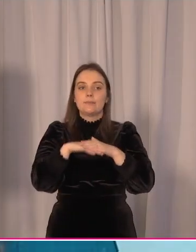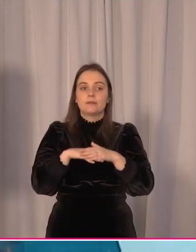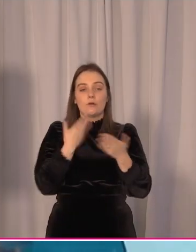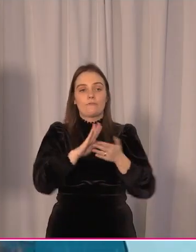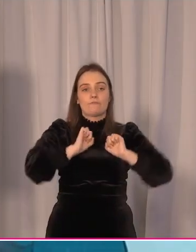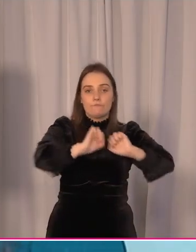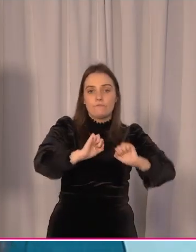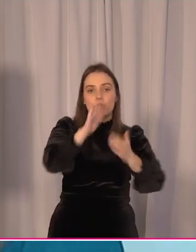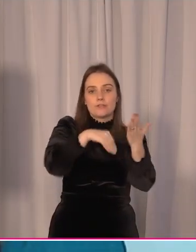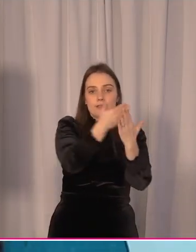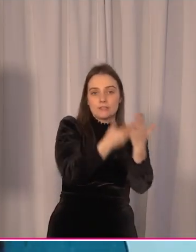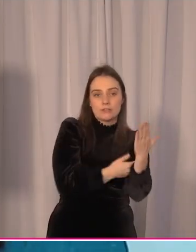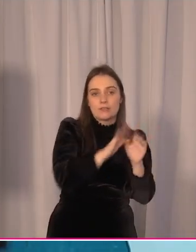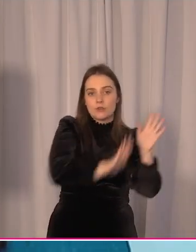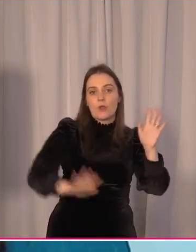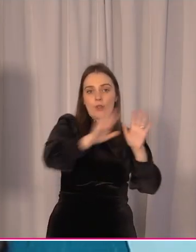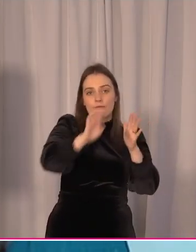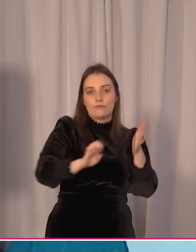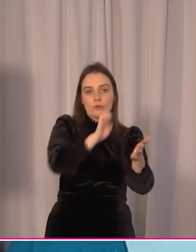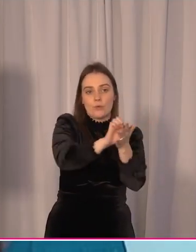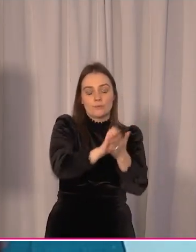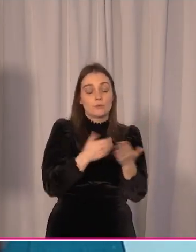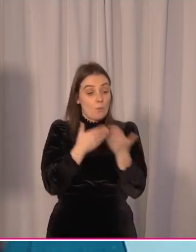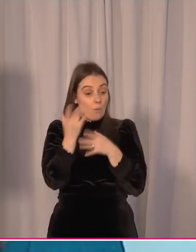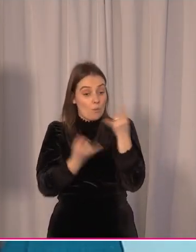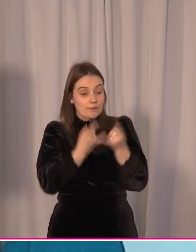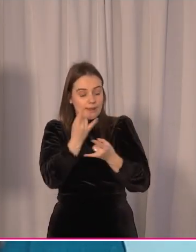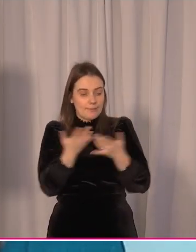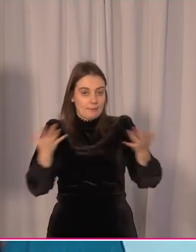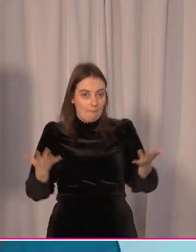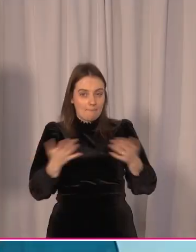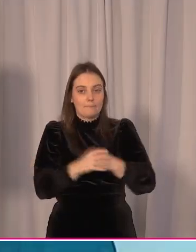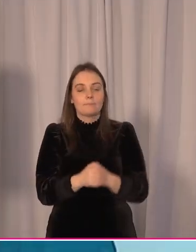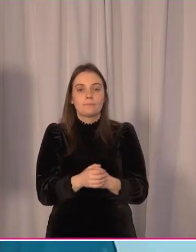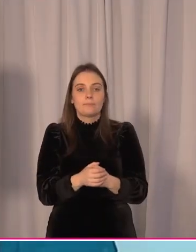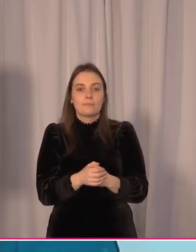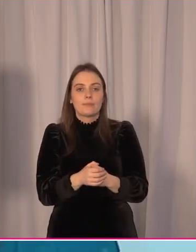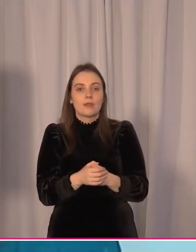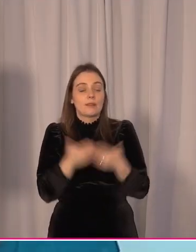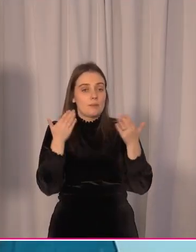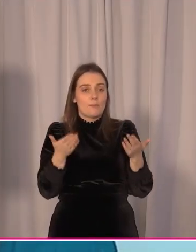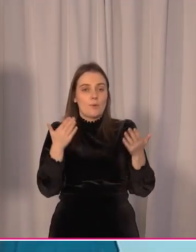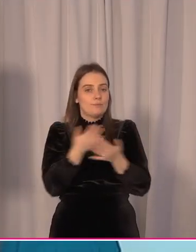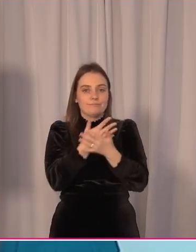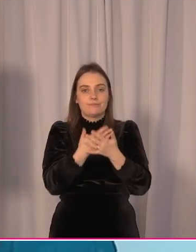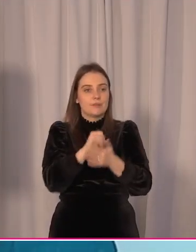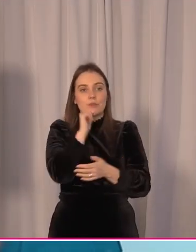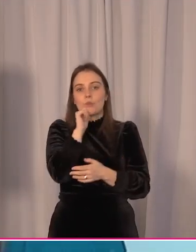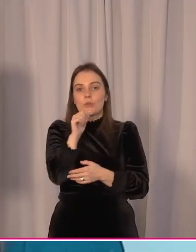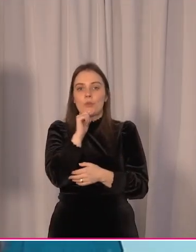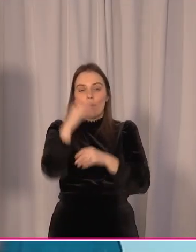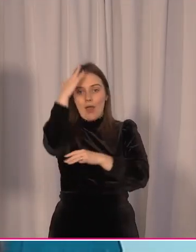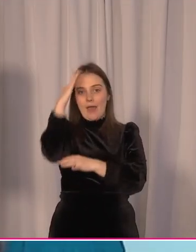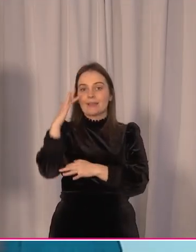Europe. So what exactly is happening? There's an absolute absence of academic research on